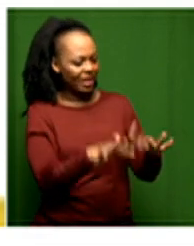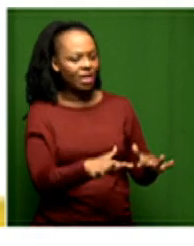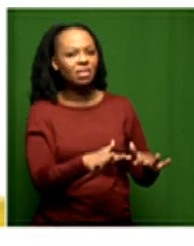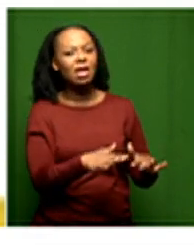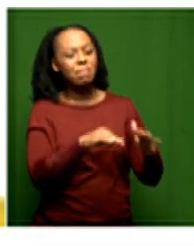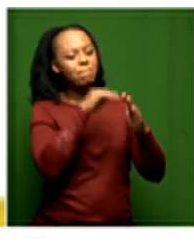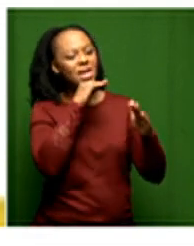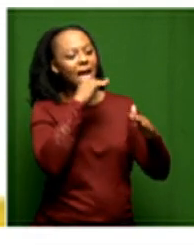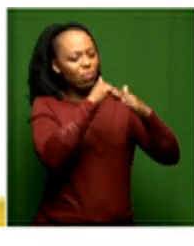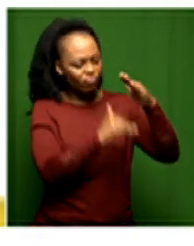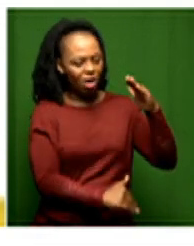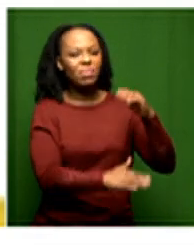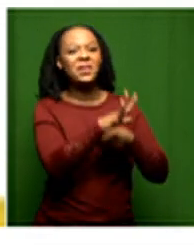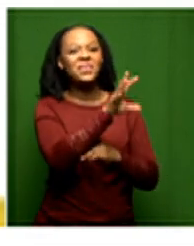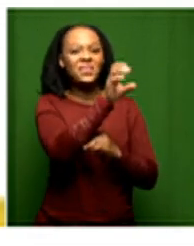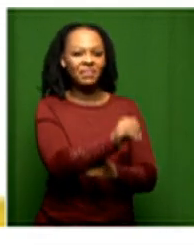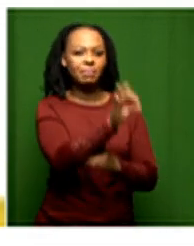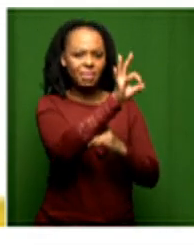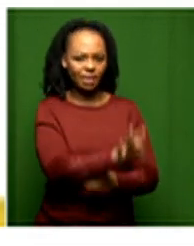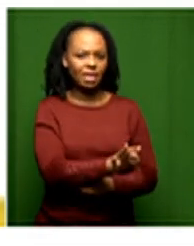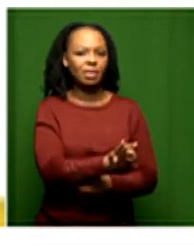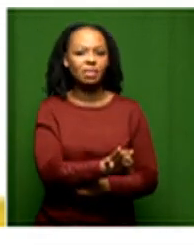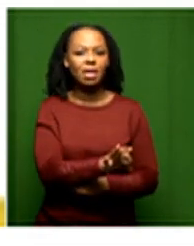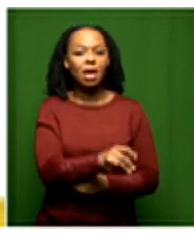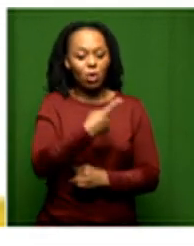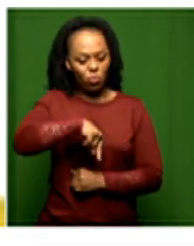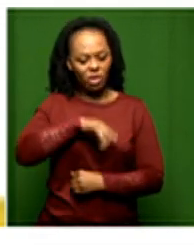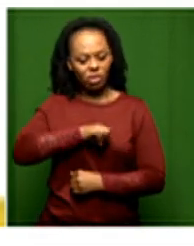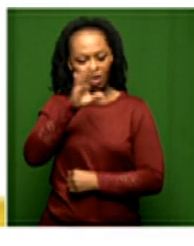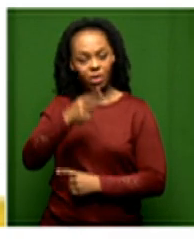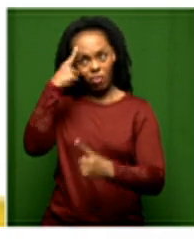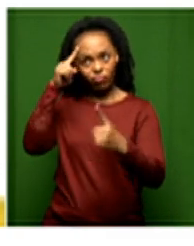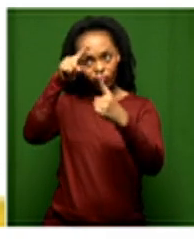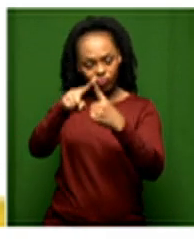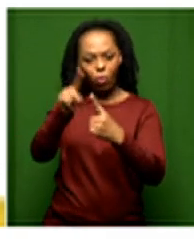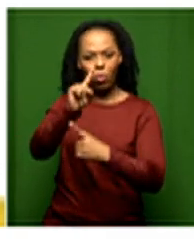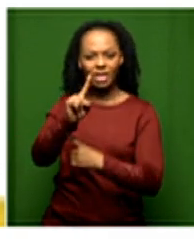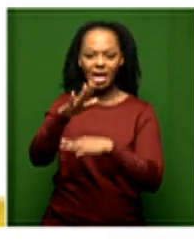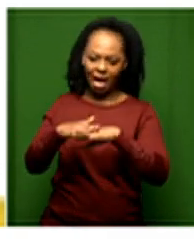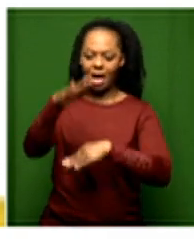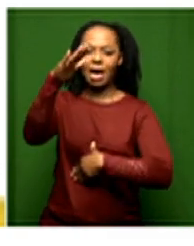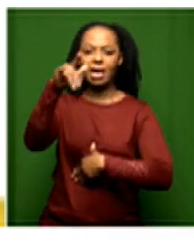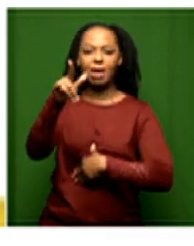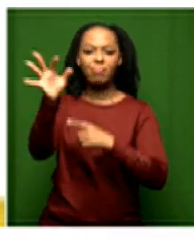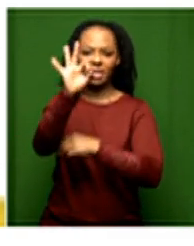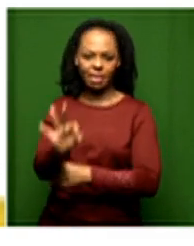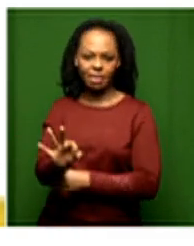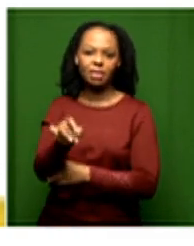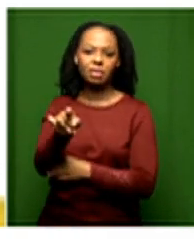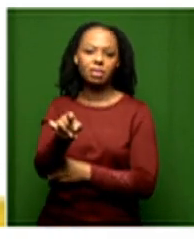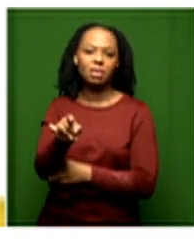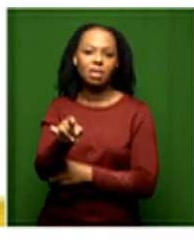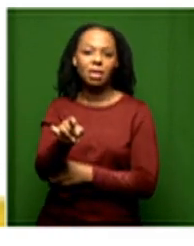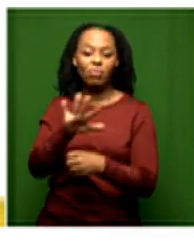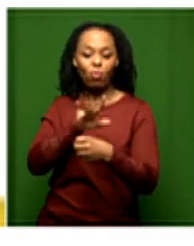the highest that we could get against the South African one, the South African variant. But also I think the attraction with